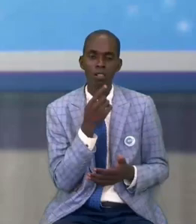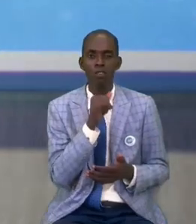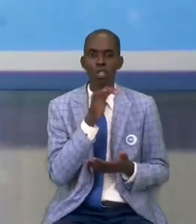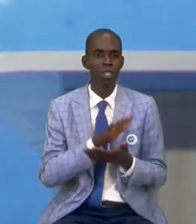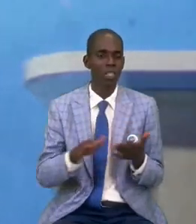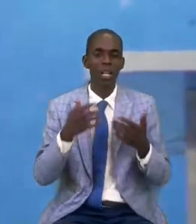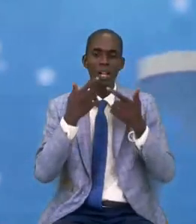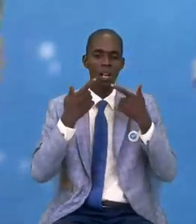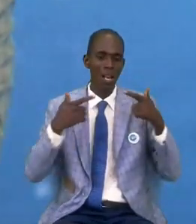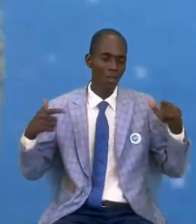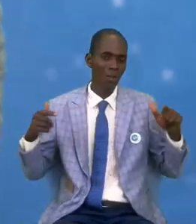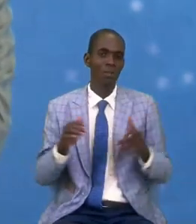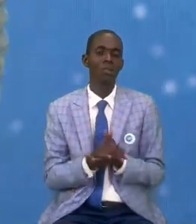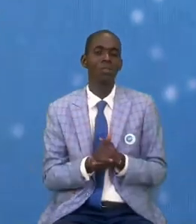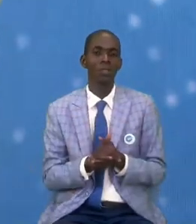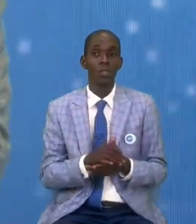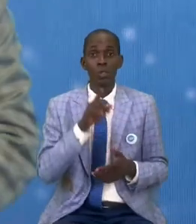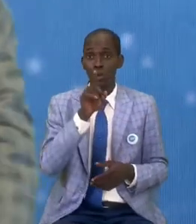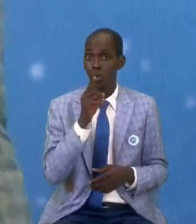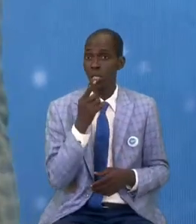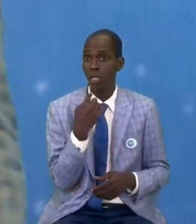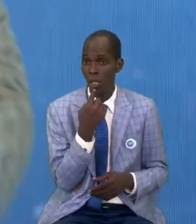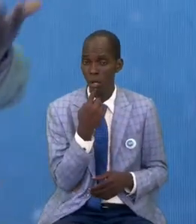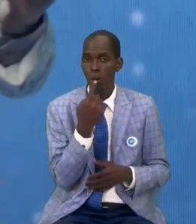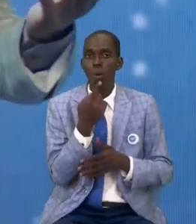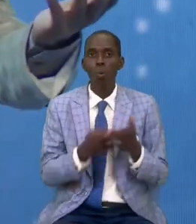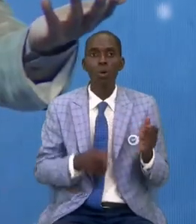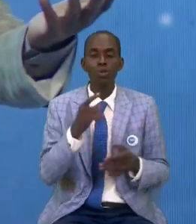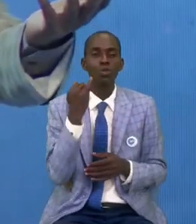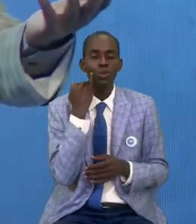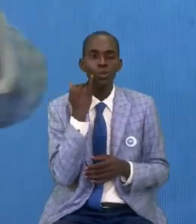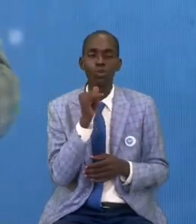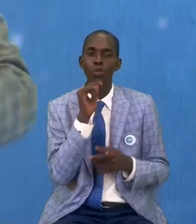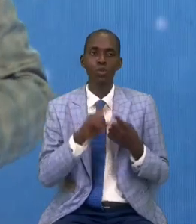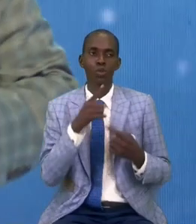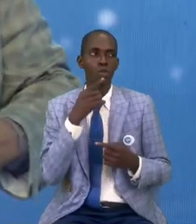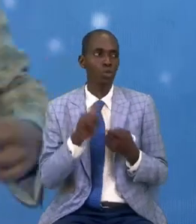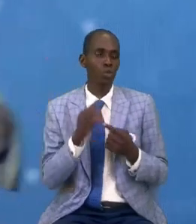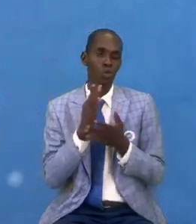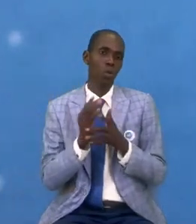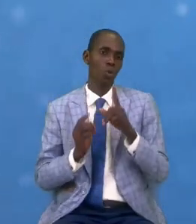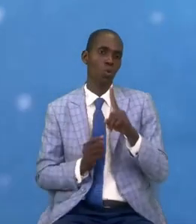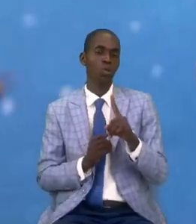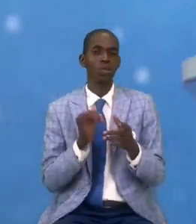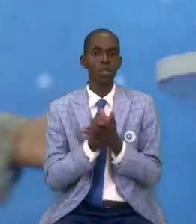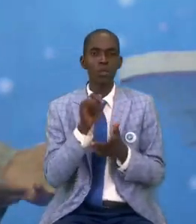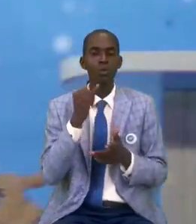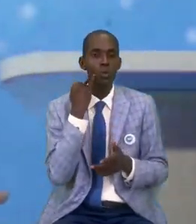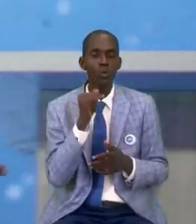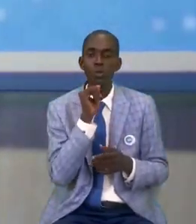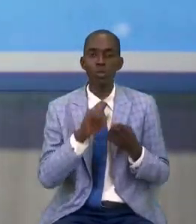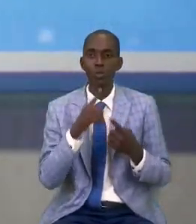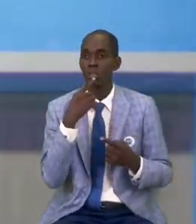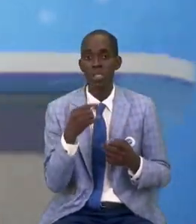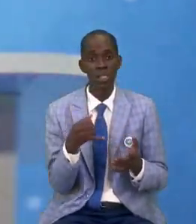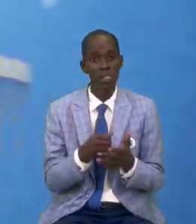have said to somebody. You shouldn't have said that. Everybody has done that. And our lives all the